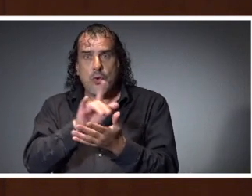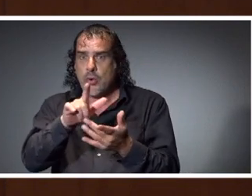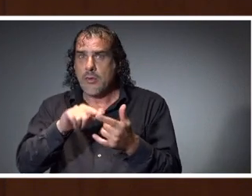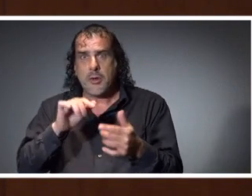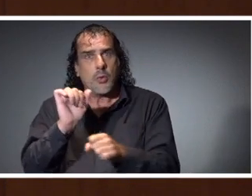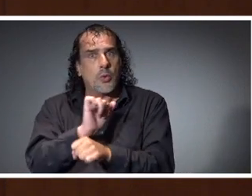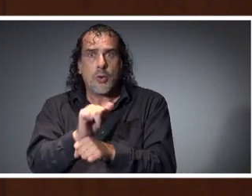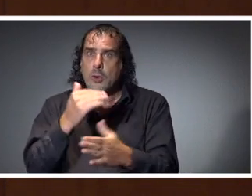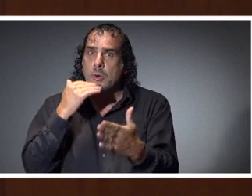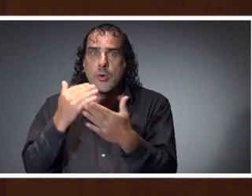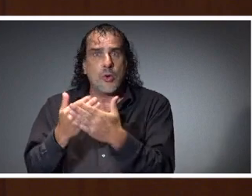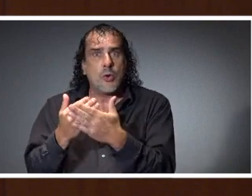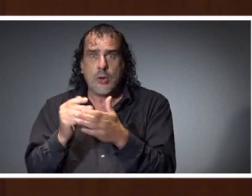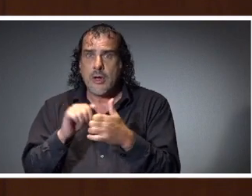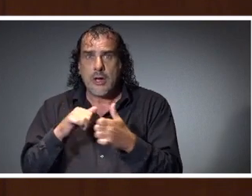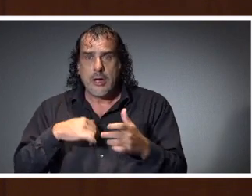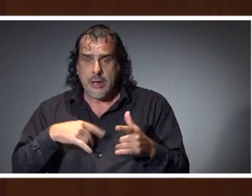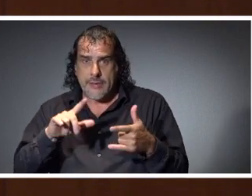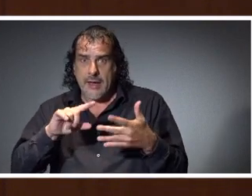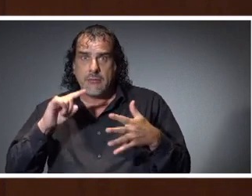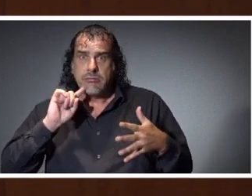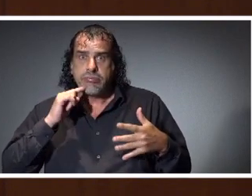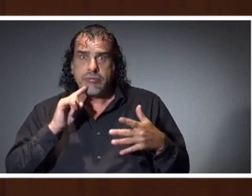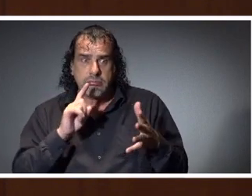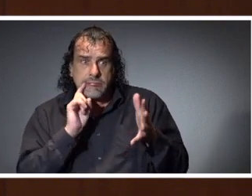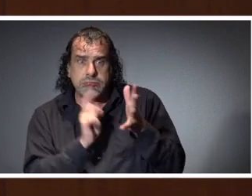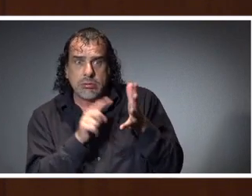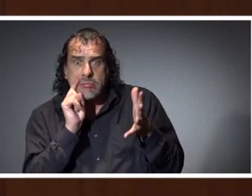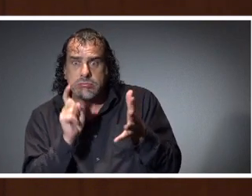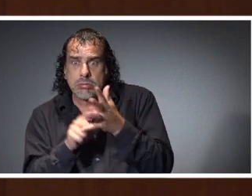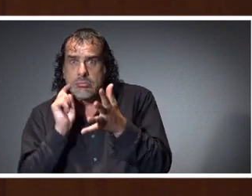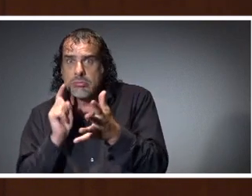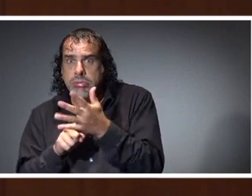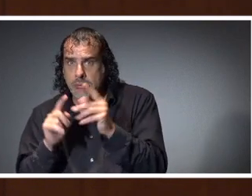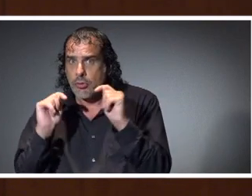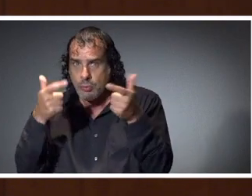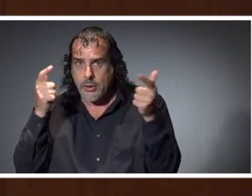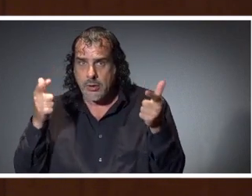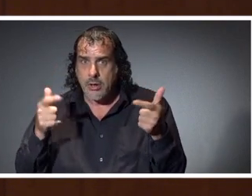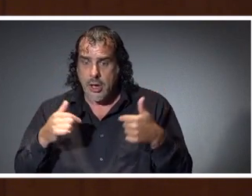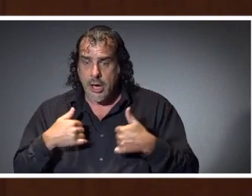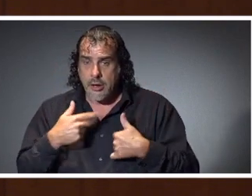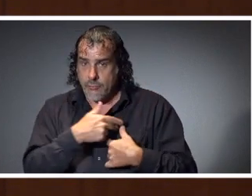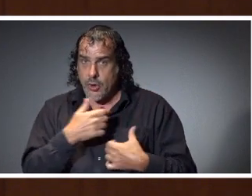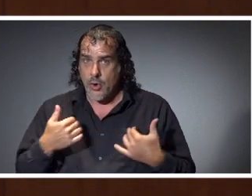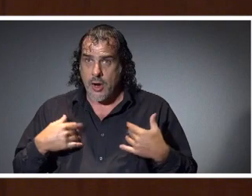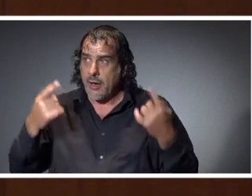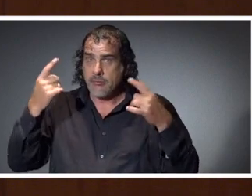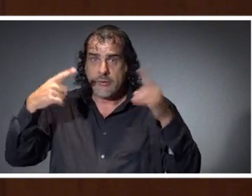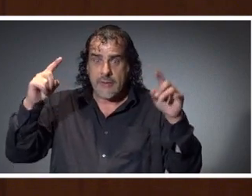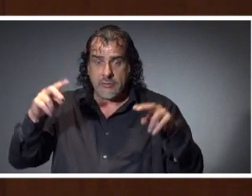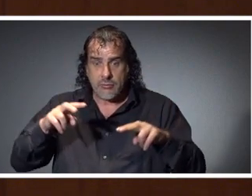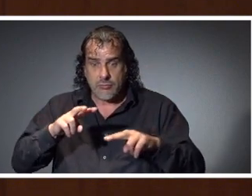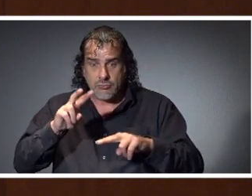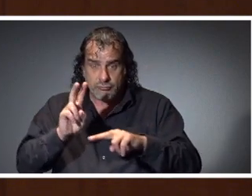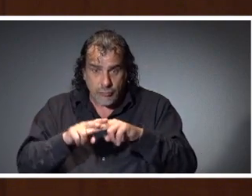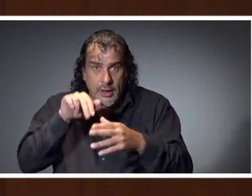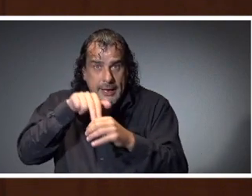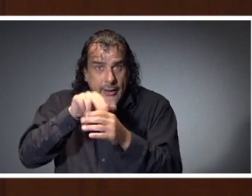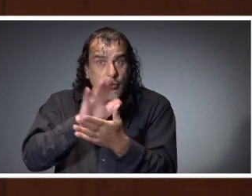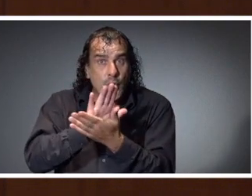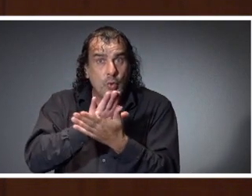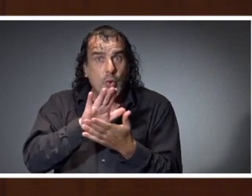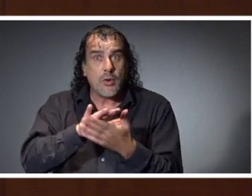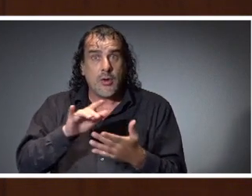an indication of the seriousness with which they're taking it, and if we're going to have a successful in-person, you know, next month or so, it's going to take this sort of